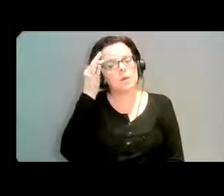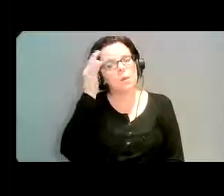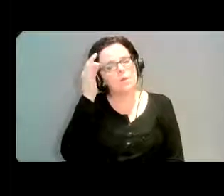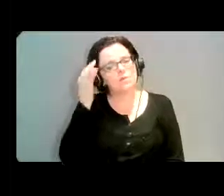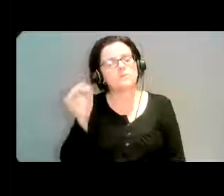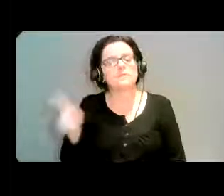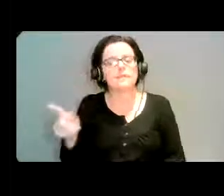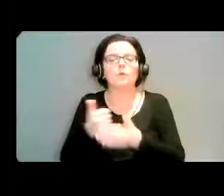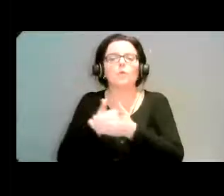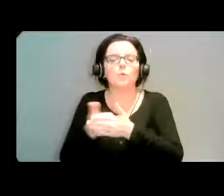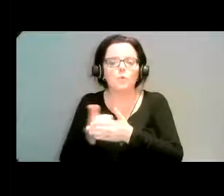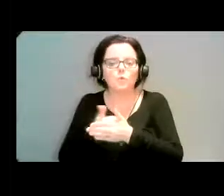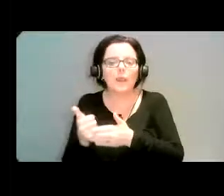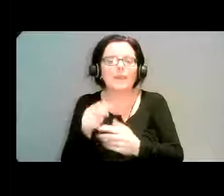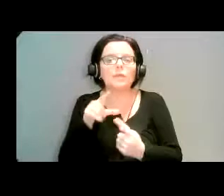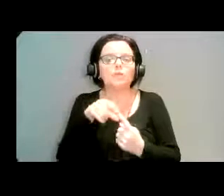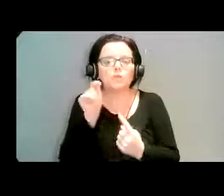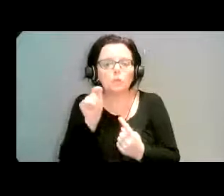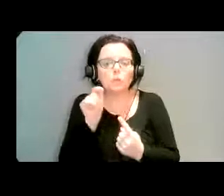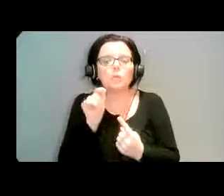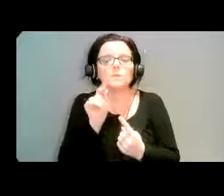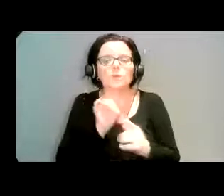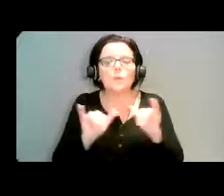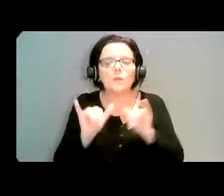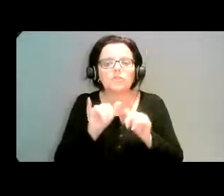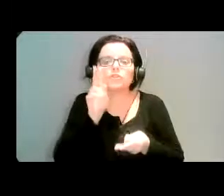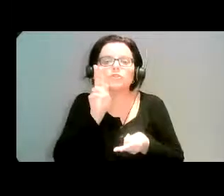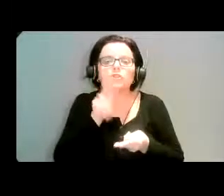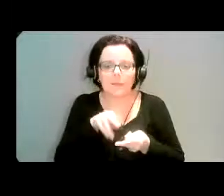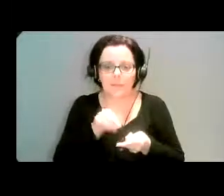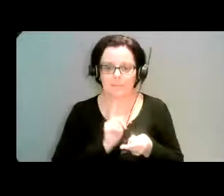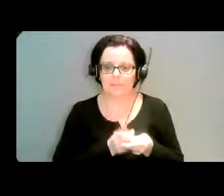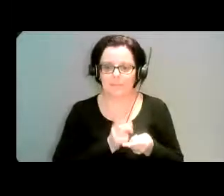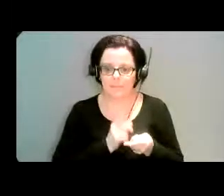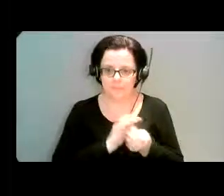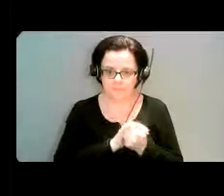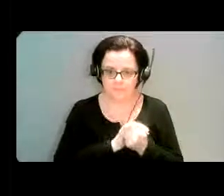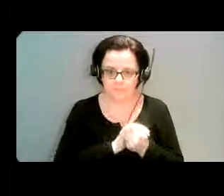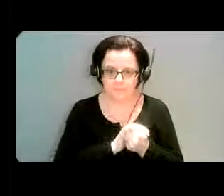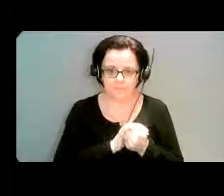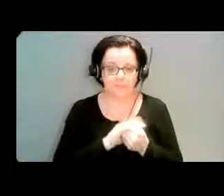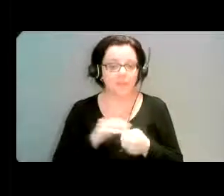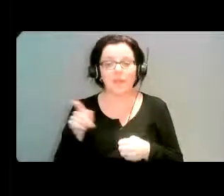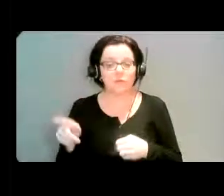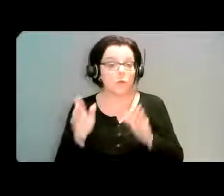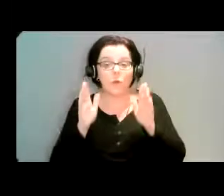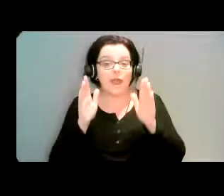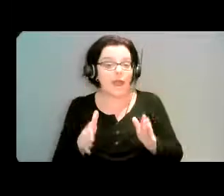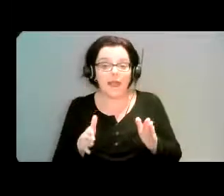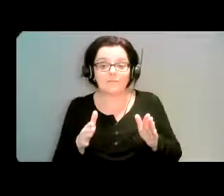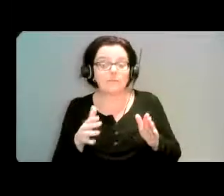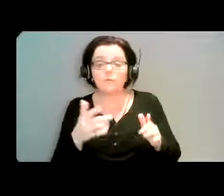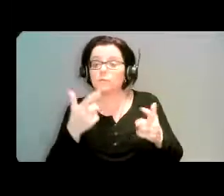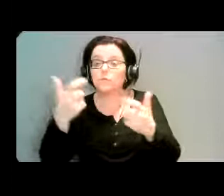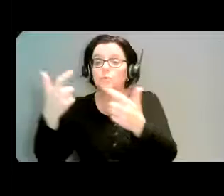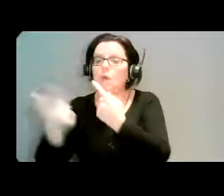usually goes for the cheapest option. They kind of do not have to fund more